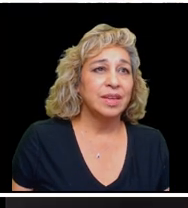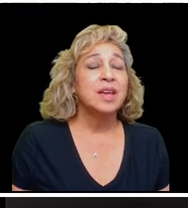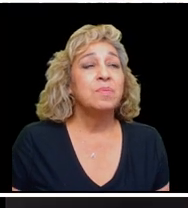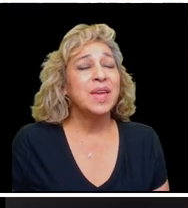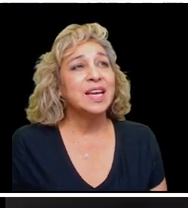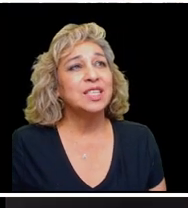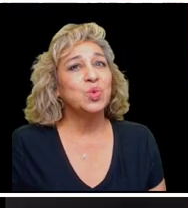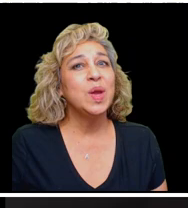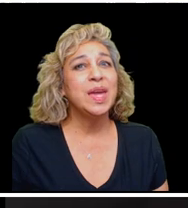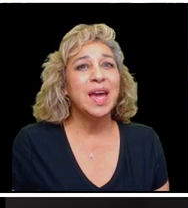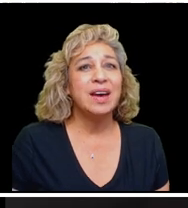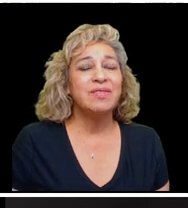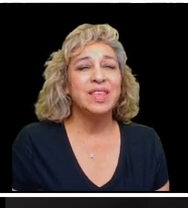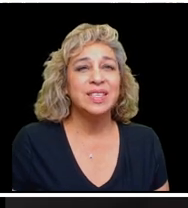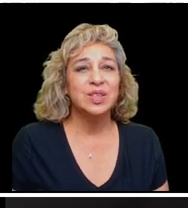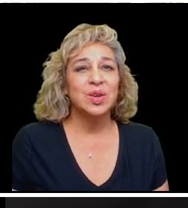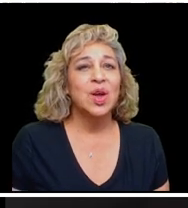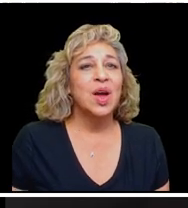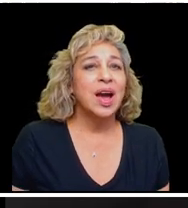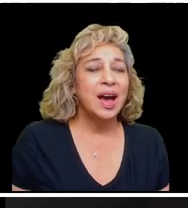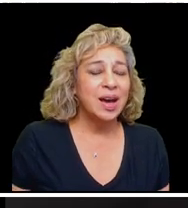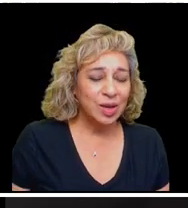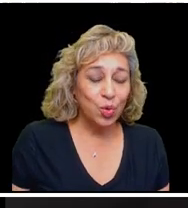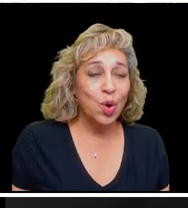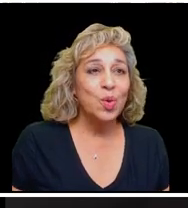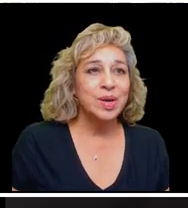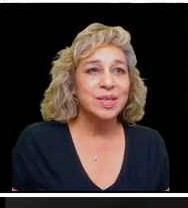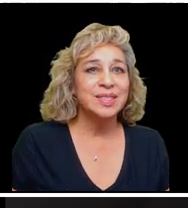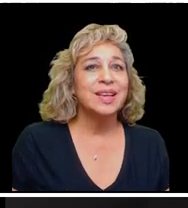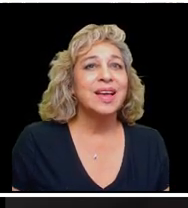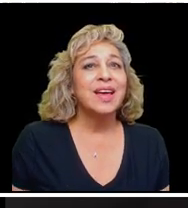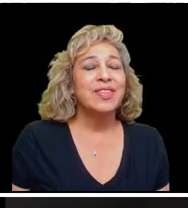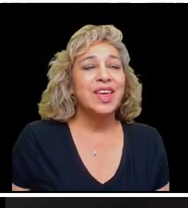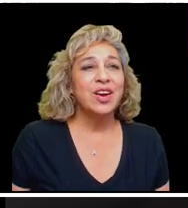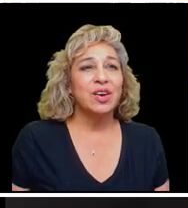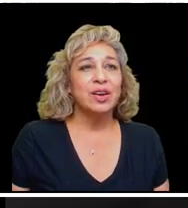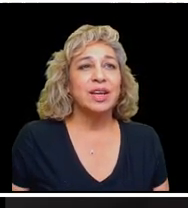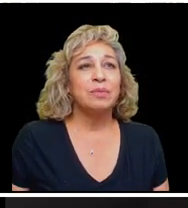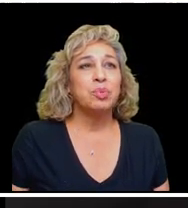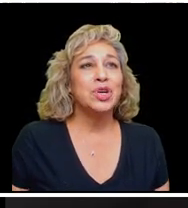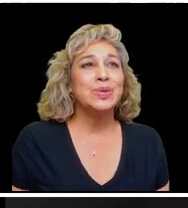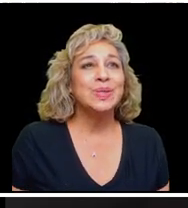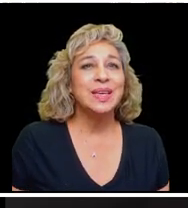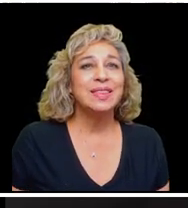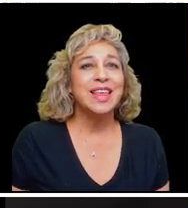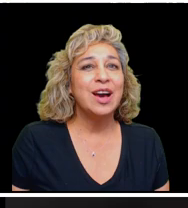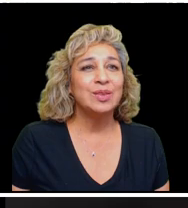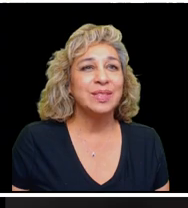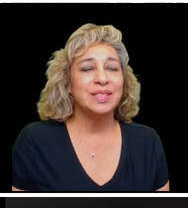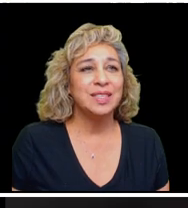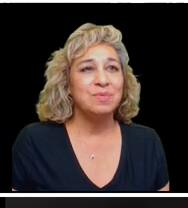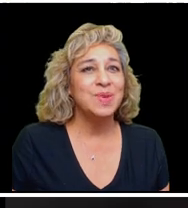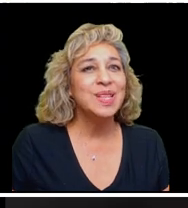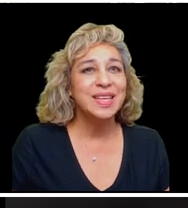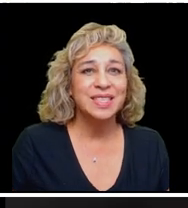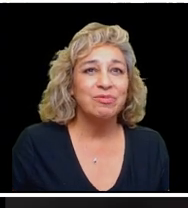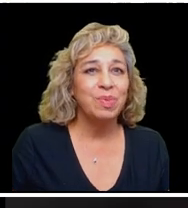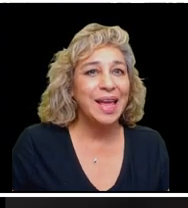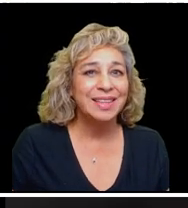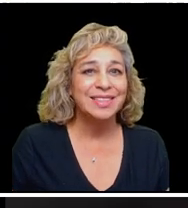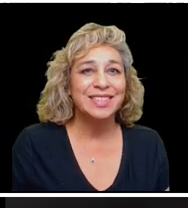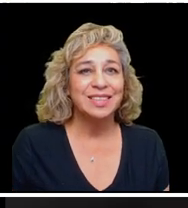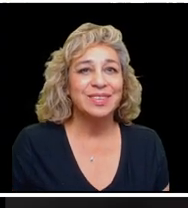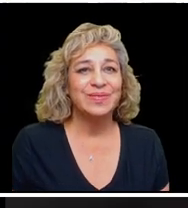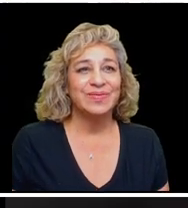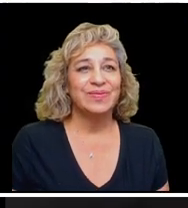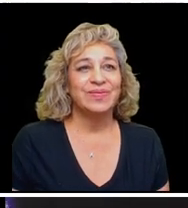because we have these growers that are producing thousands and millions of